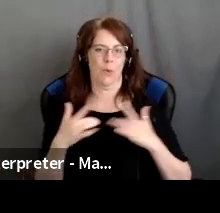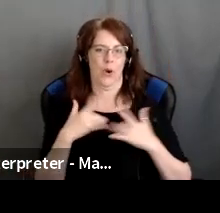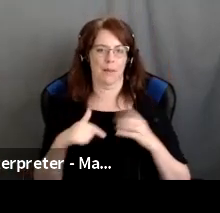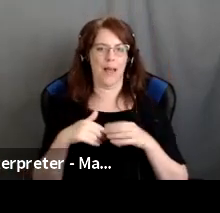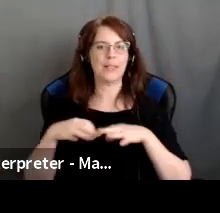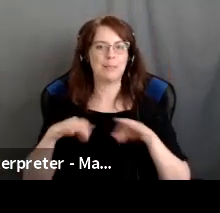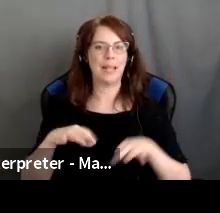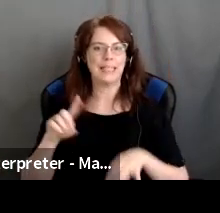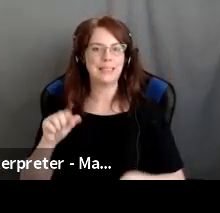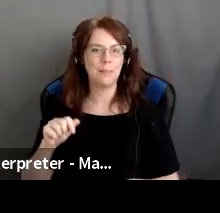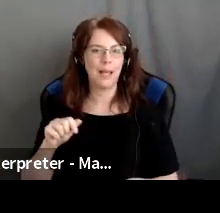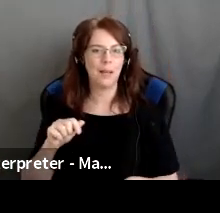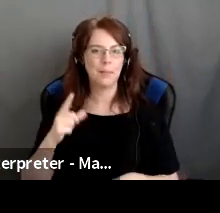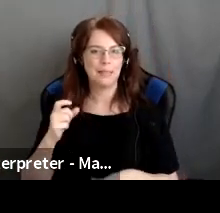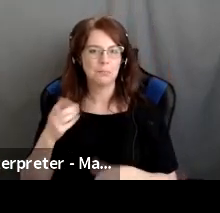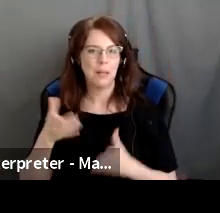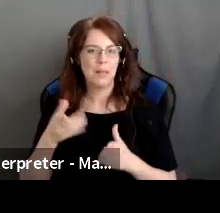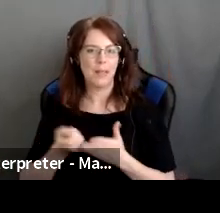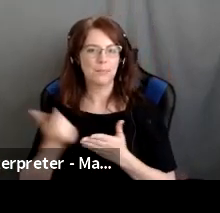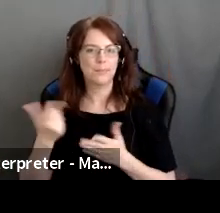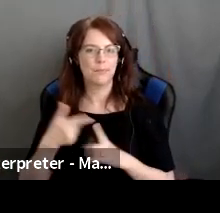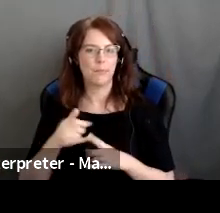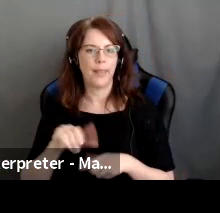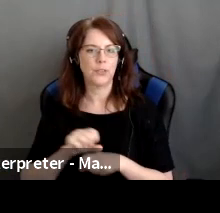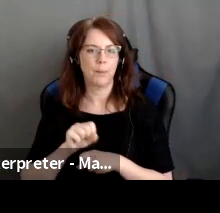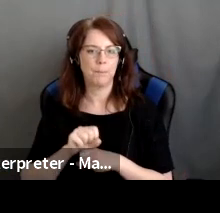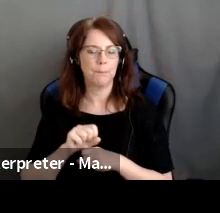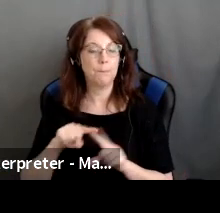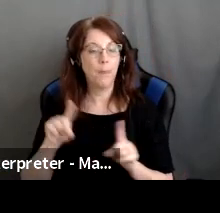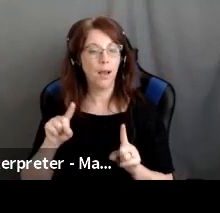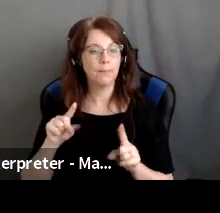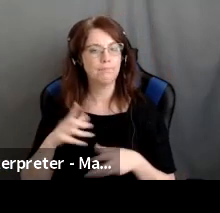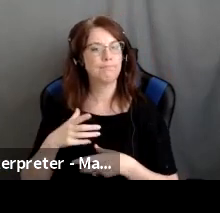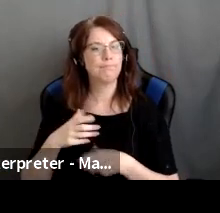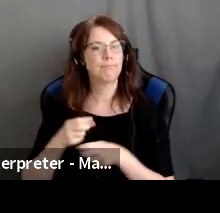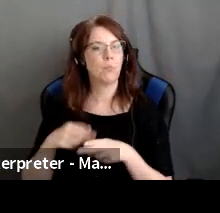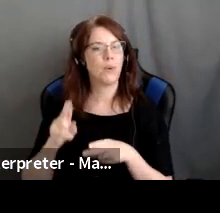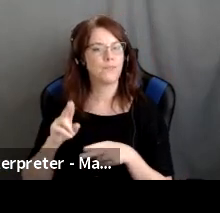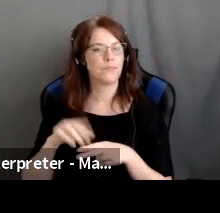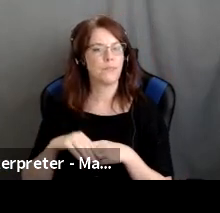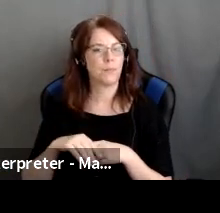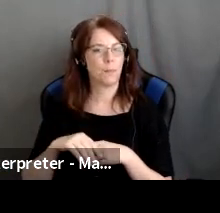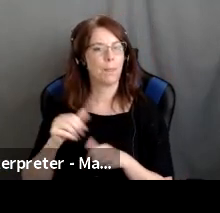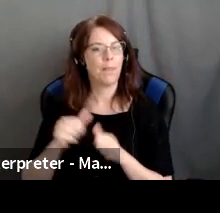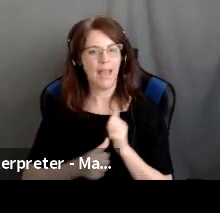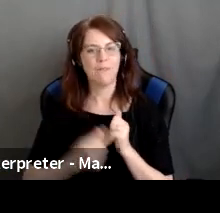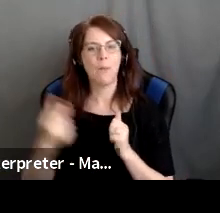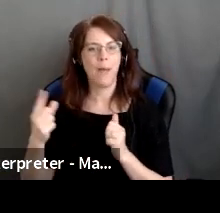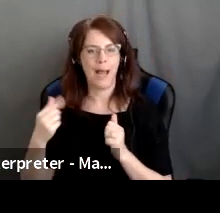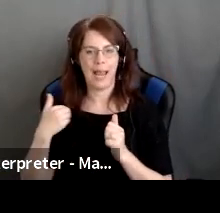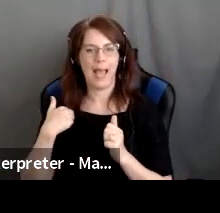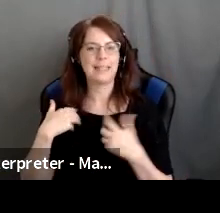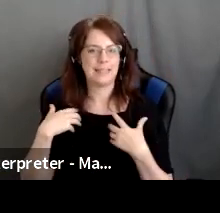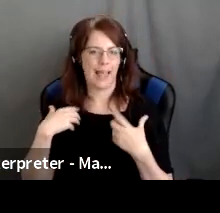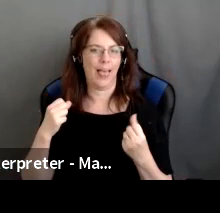because they're worried it could disqualify them from the job. But you want to be brief about it, because everybody has had some health issues